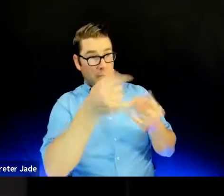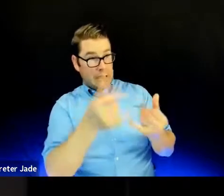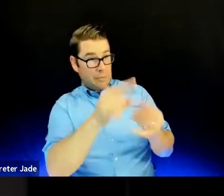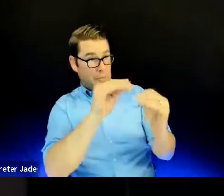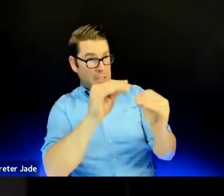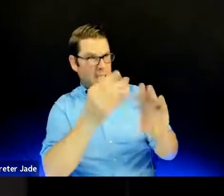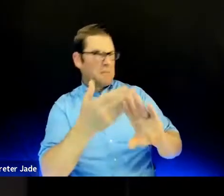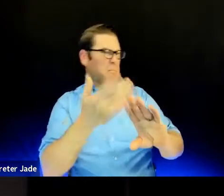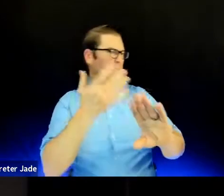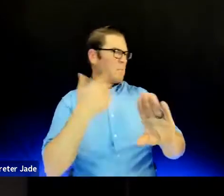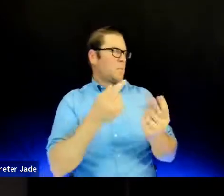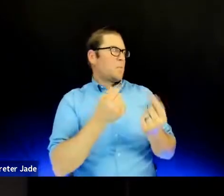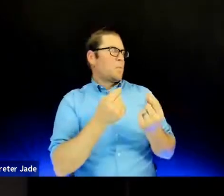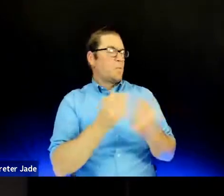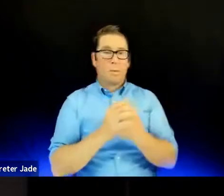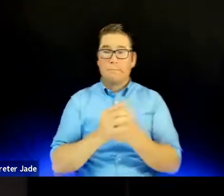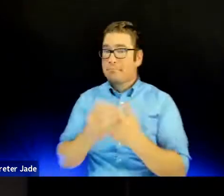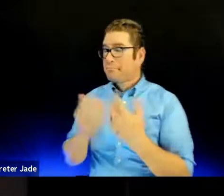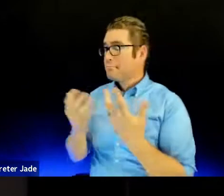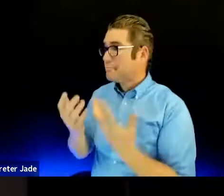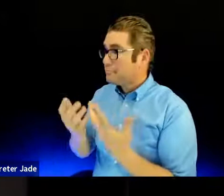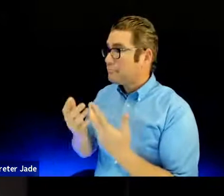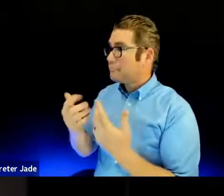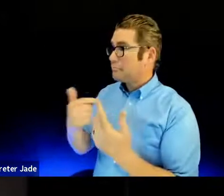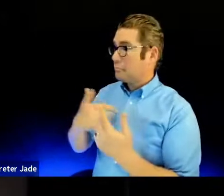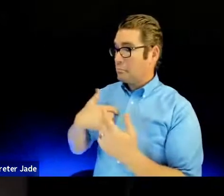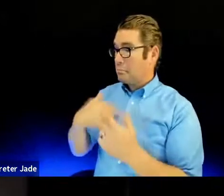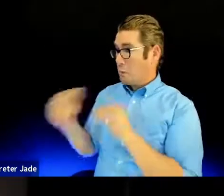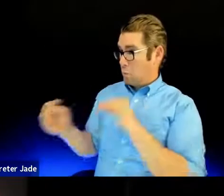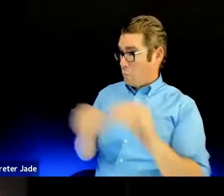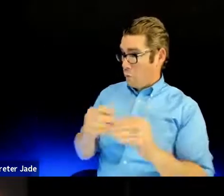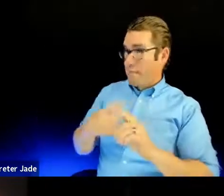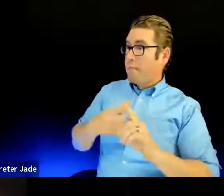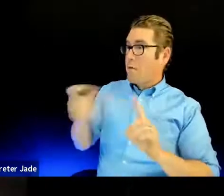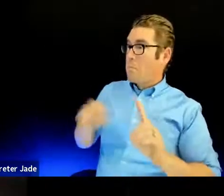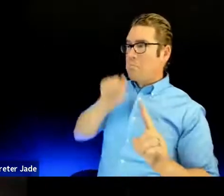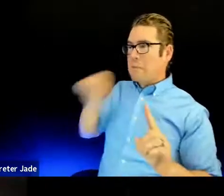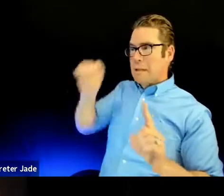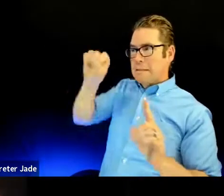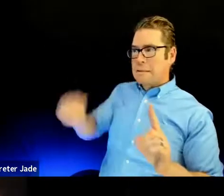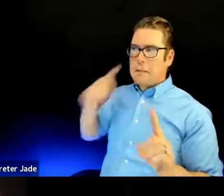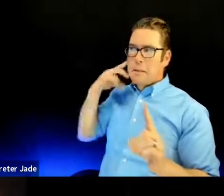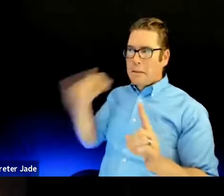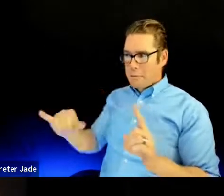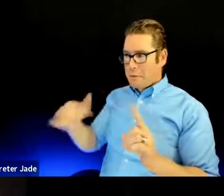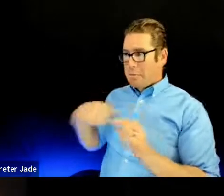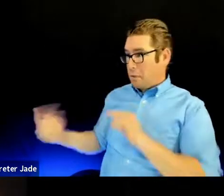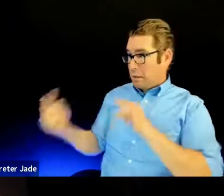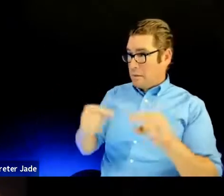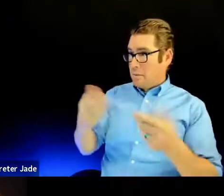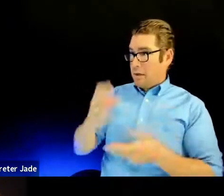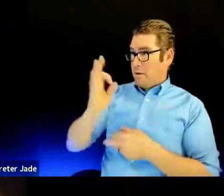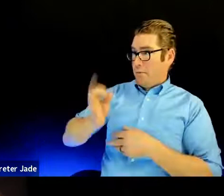I came from a small town down from Southern California, and I came to Fresno State to get my bachelor's degree in criminology.